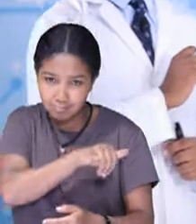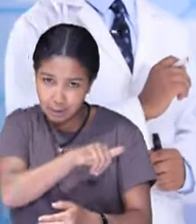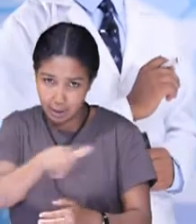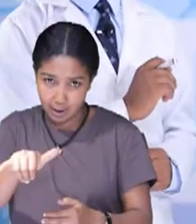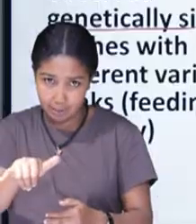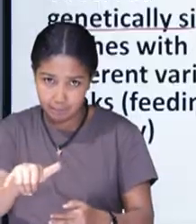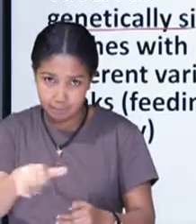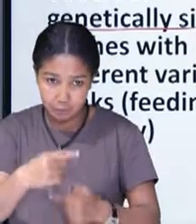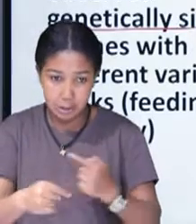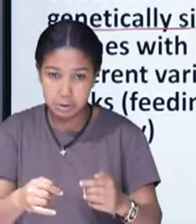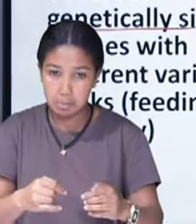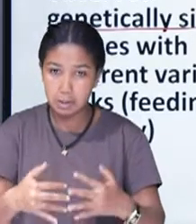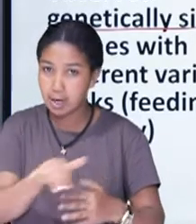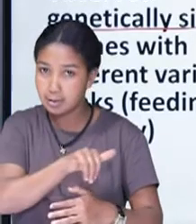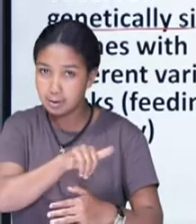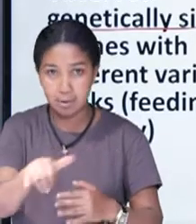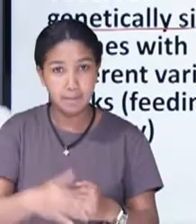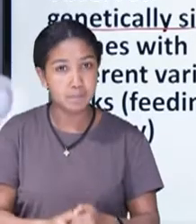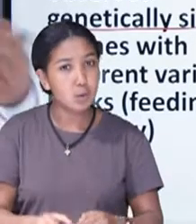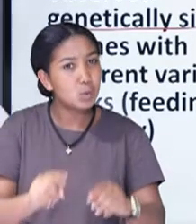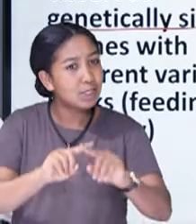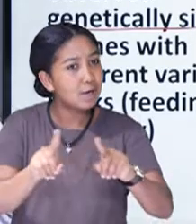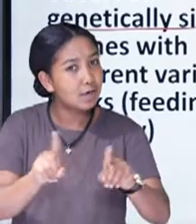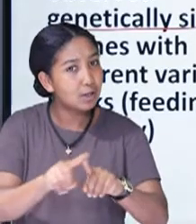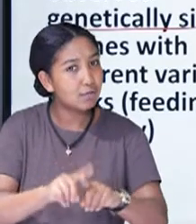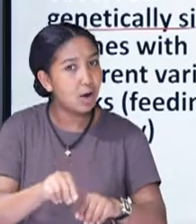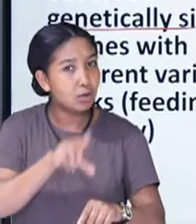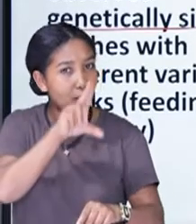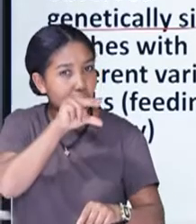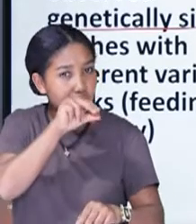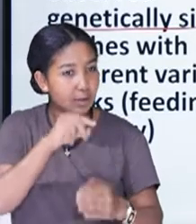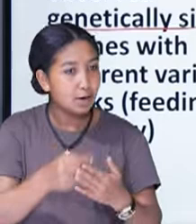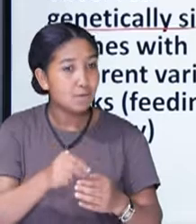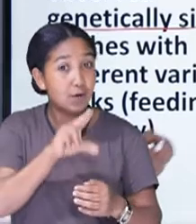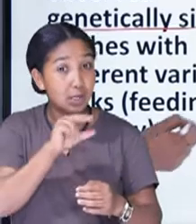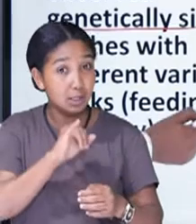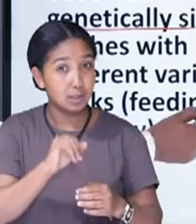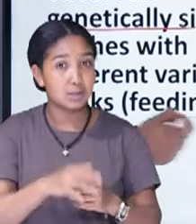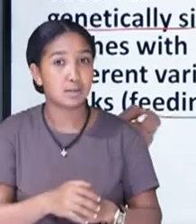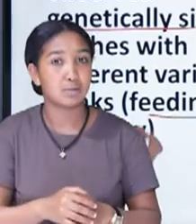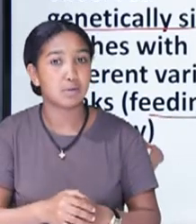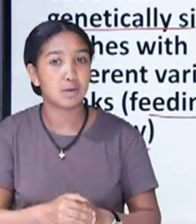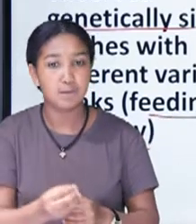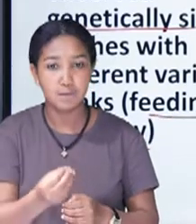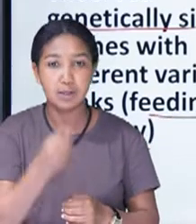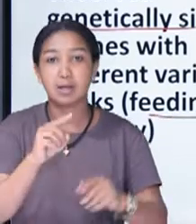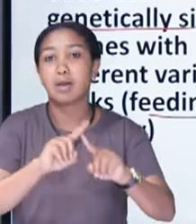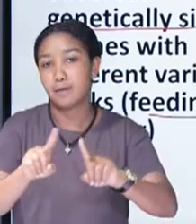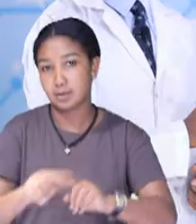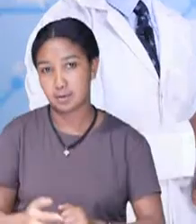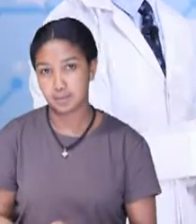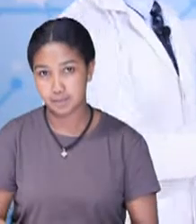similar genetic material with different variety. Their variety is feeding